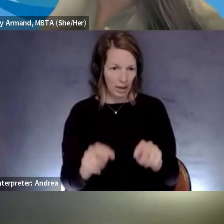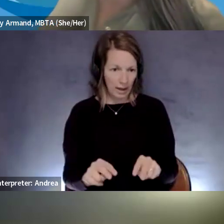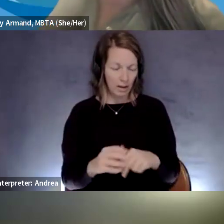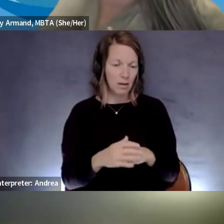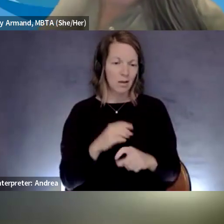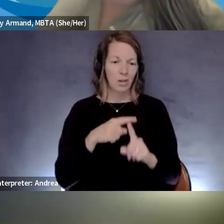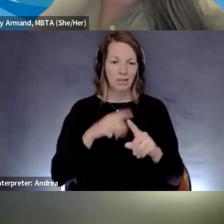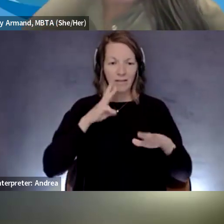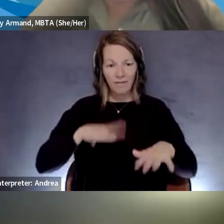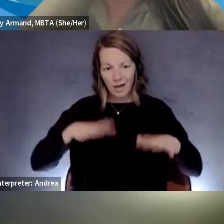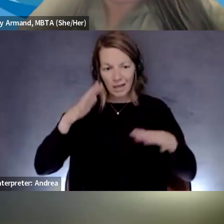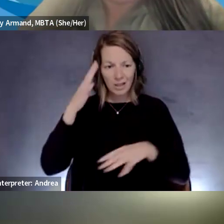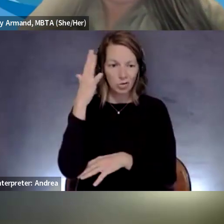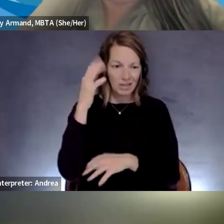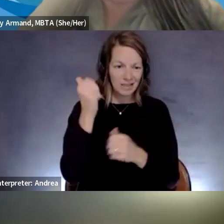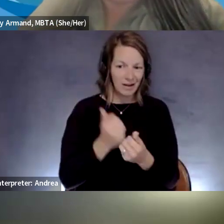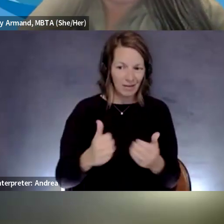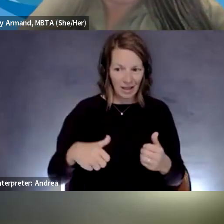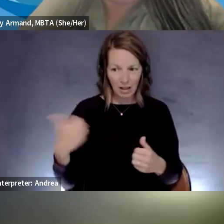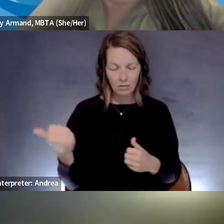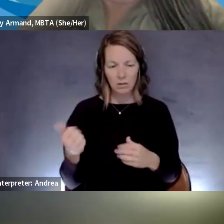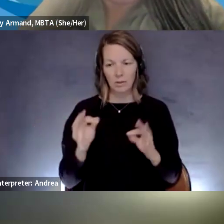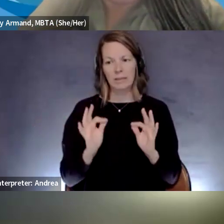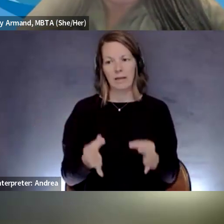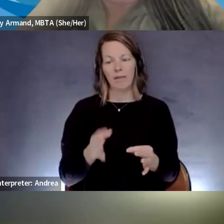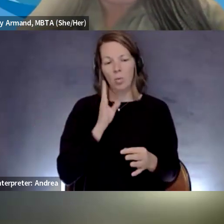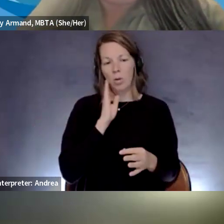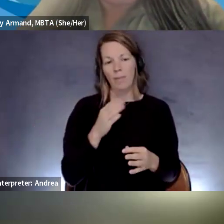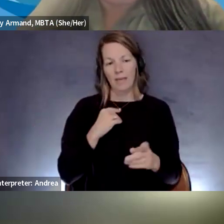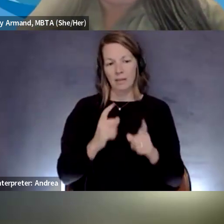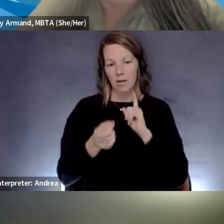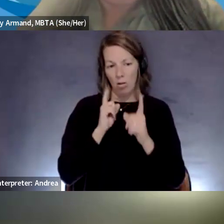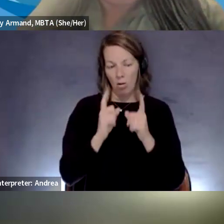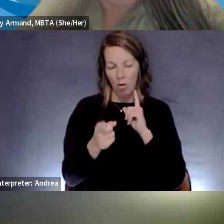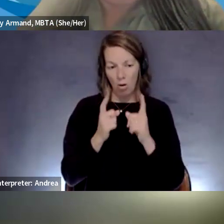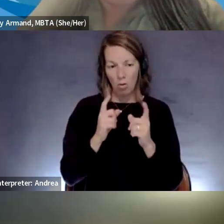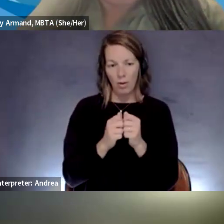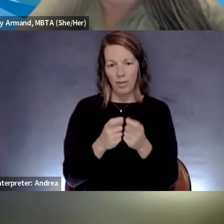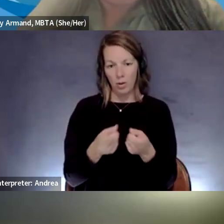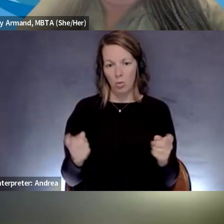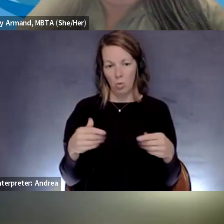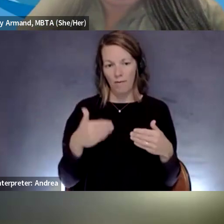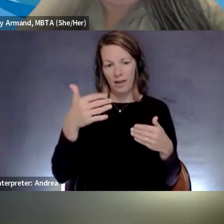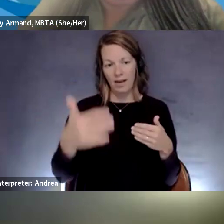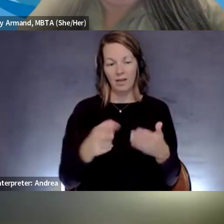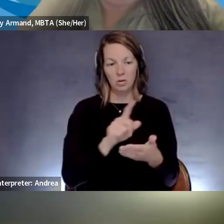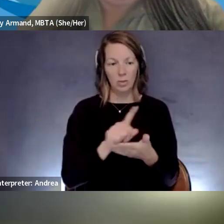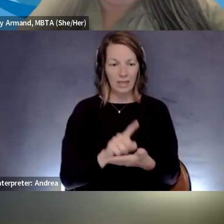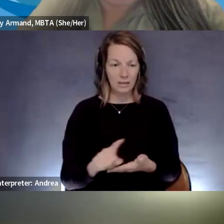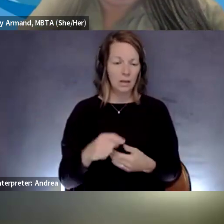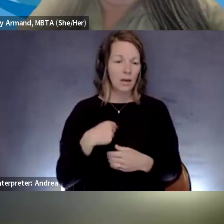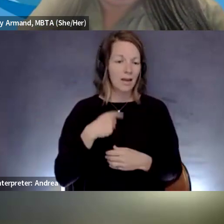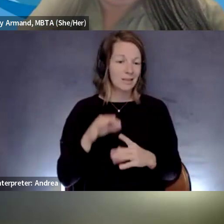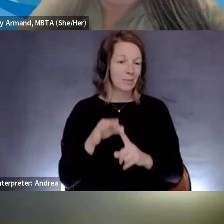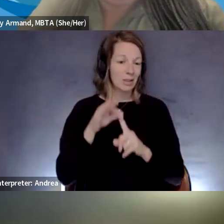as the flooding and the trees and everything else. And we definitely will be in dialogue with you over the next weeks. And I think